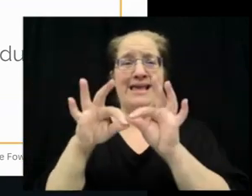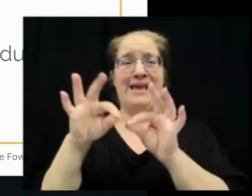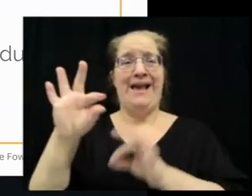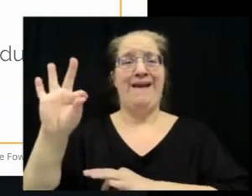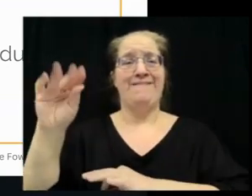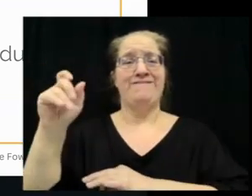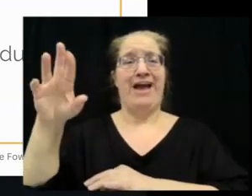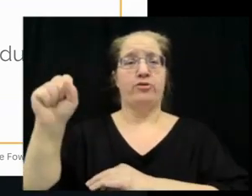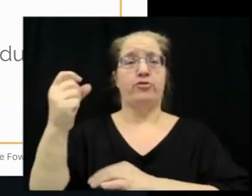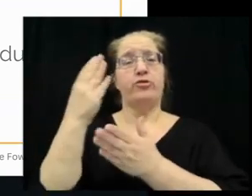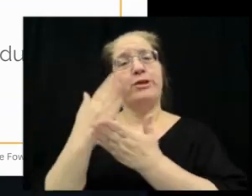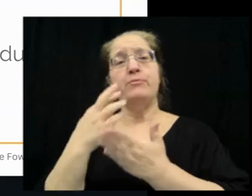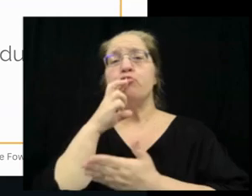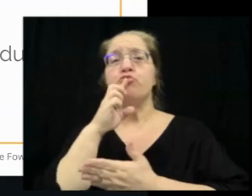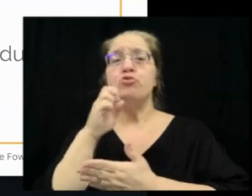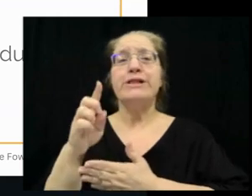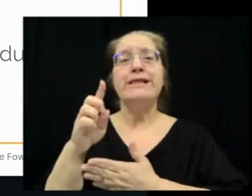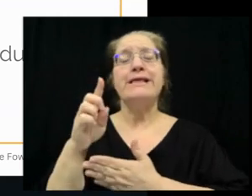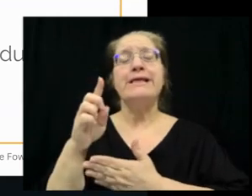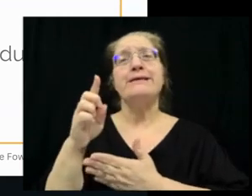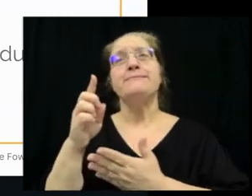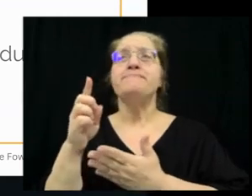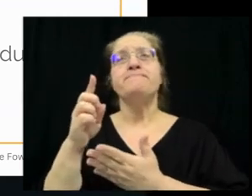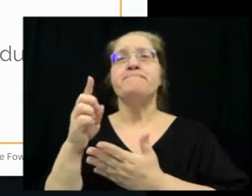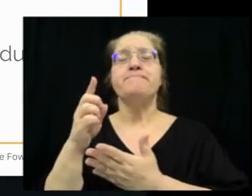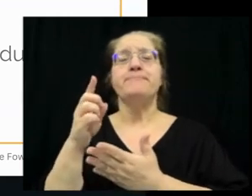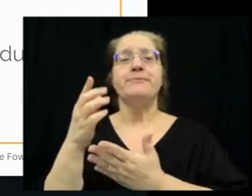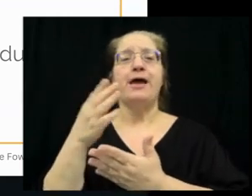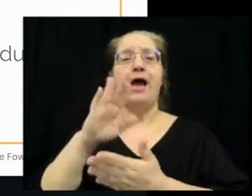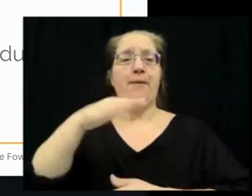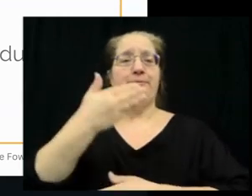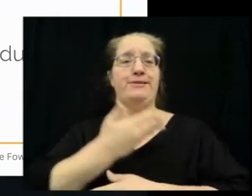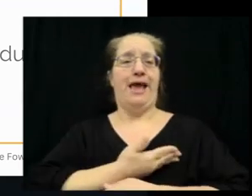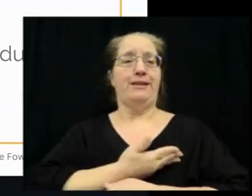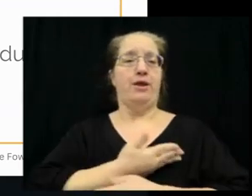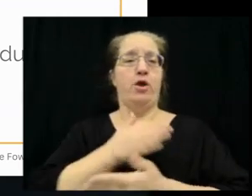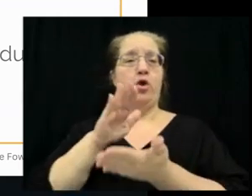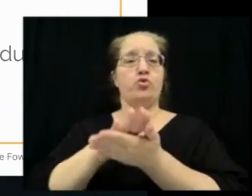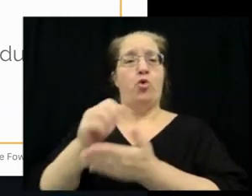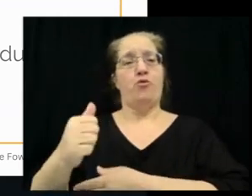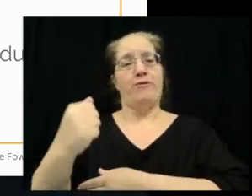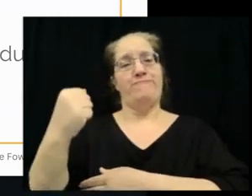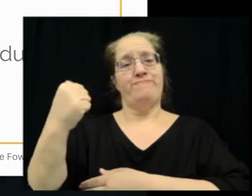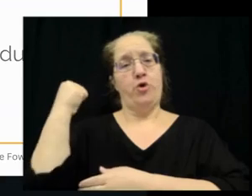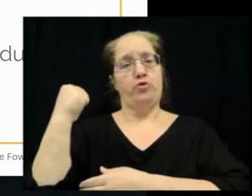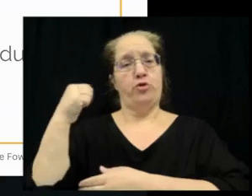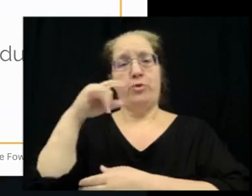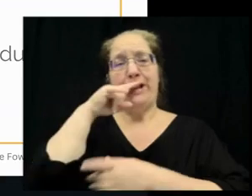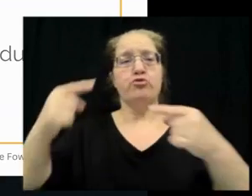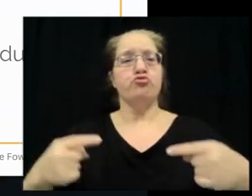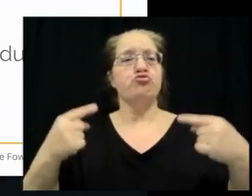the really things that affect school refusal, are when our children are struggling in